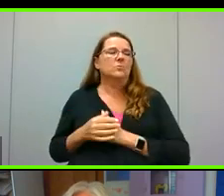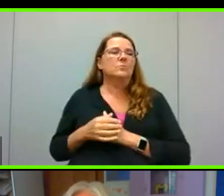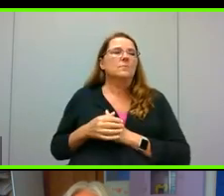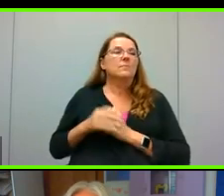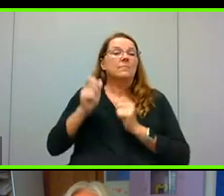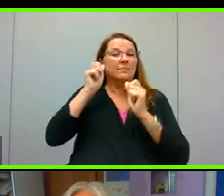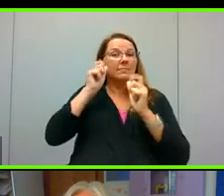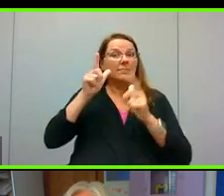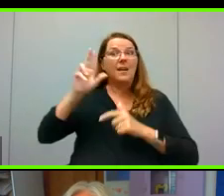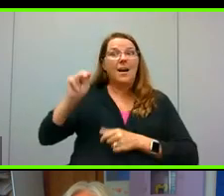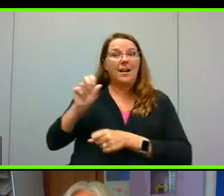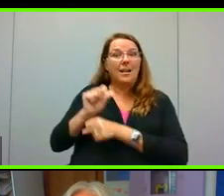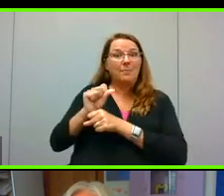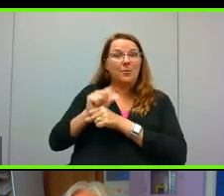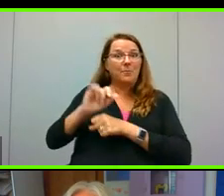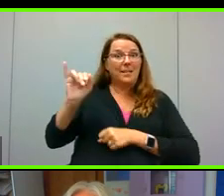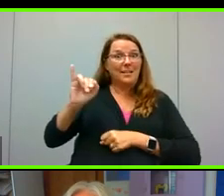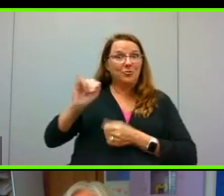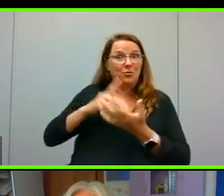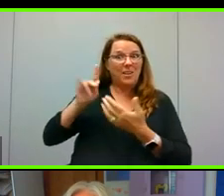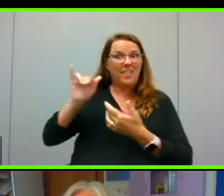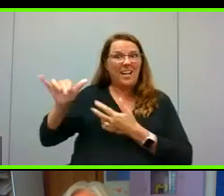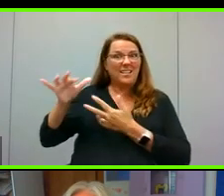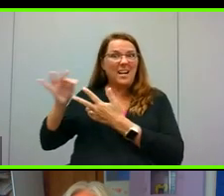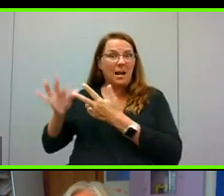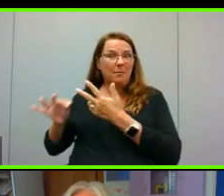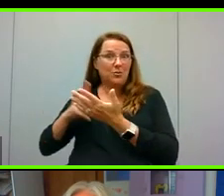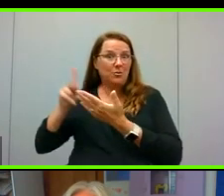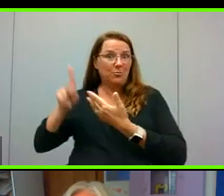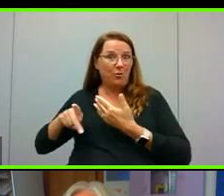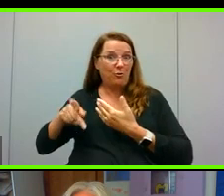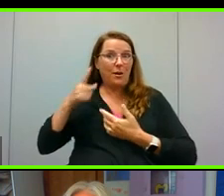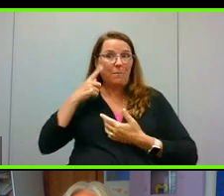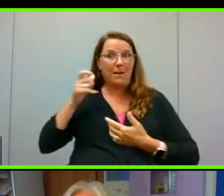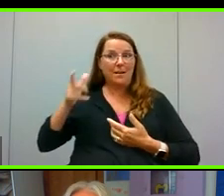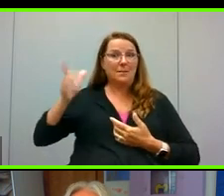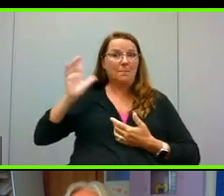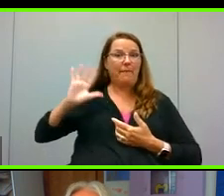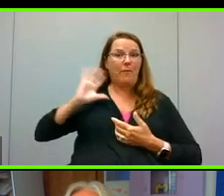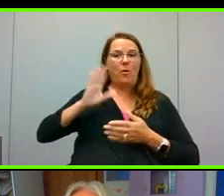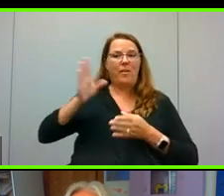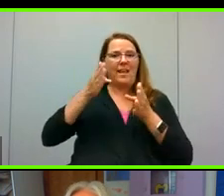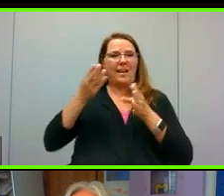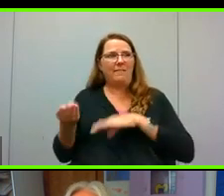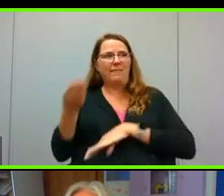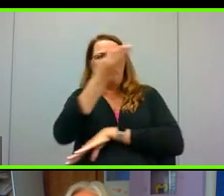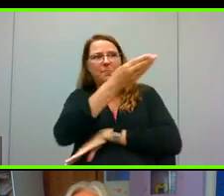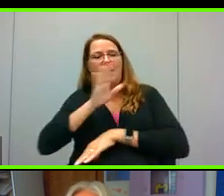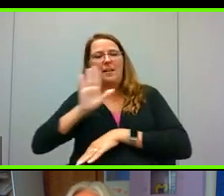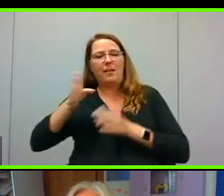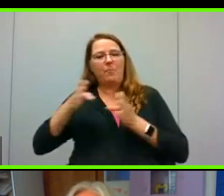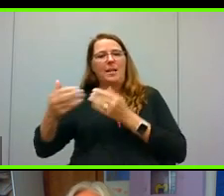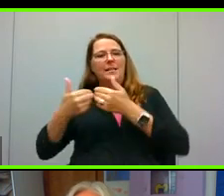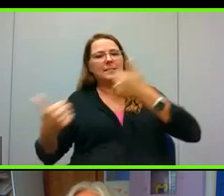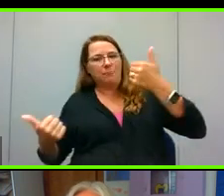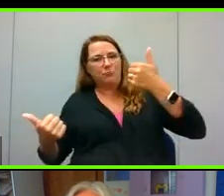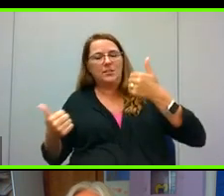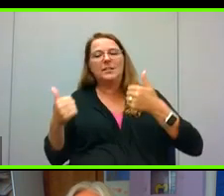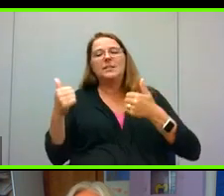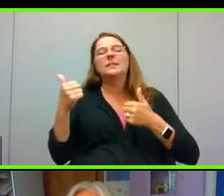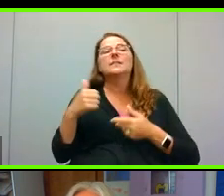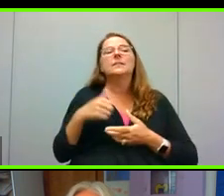the unemployment insurance program is an optional program because I think before they filed their plan separately. So